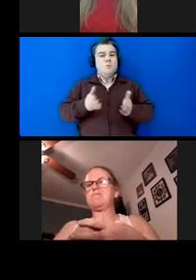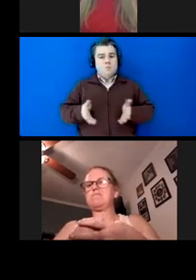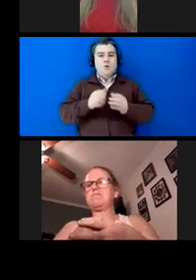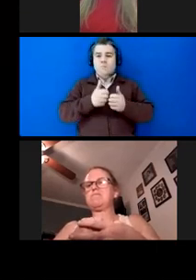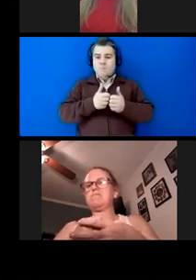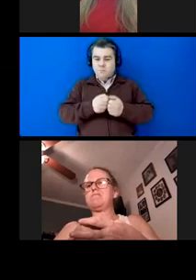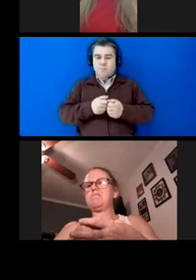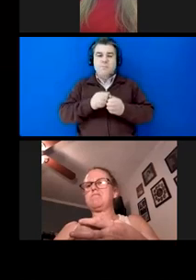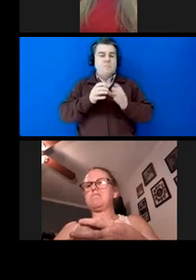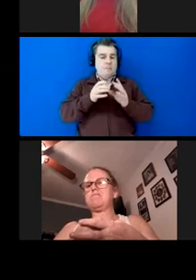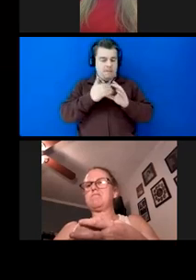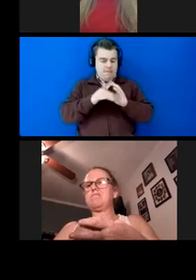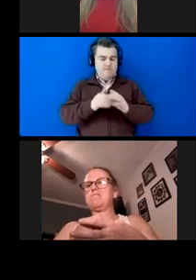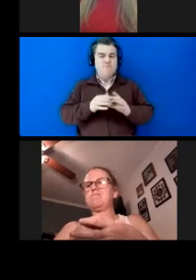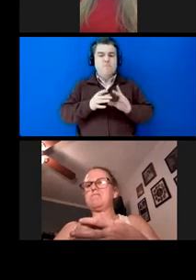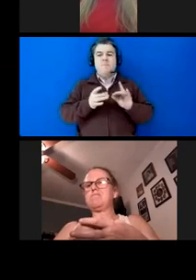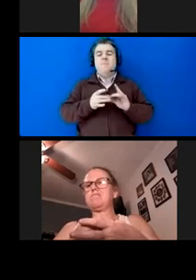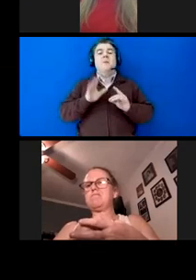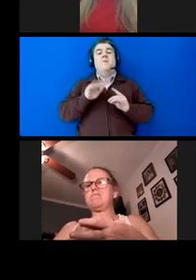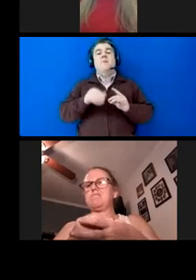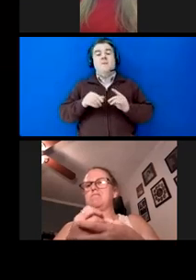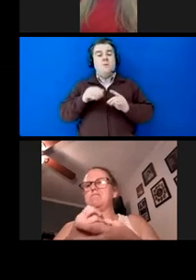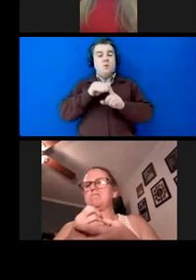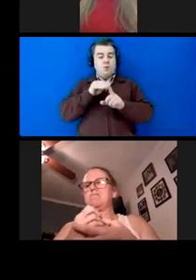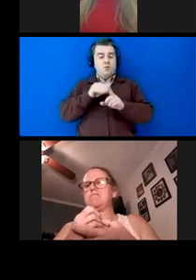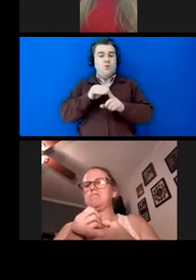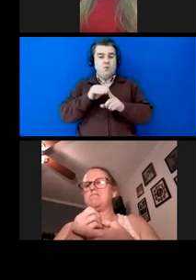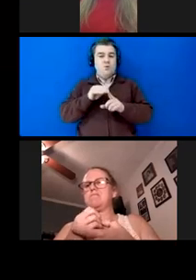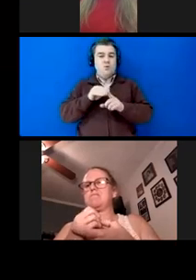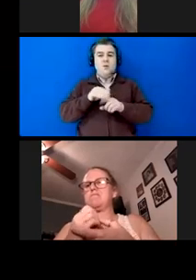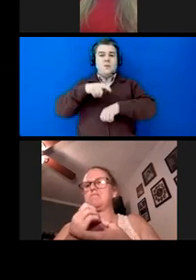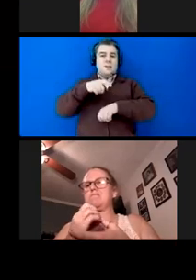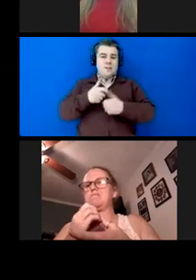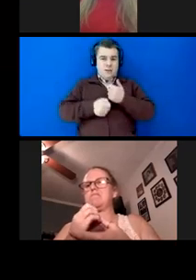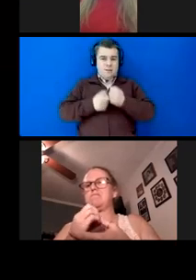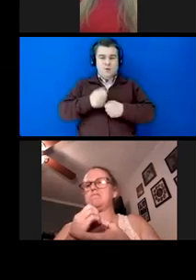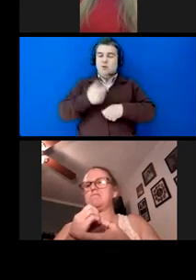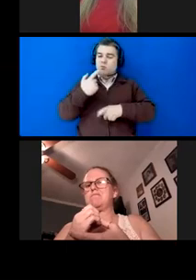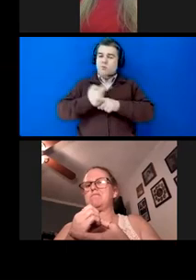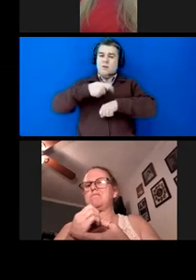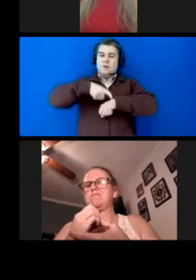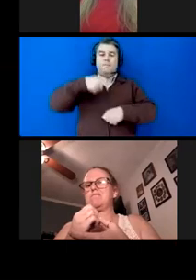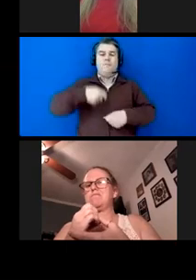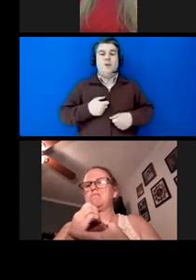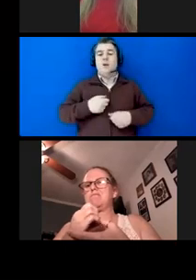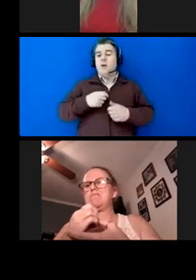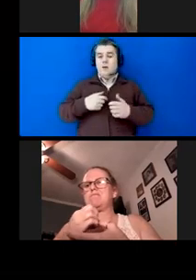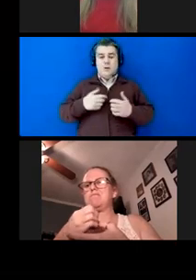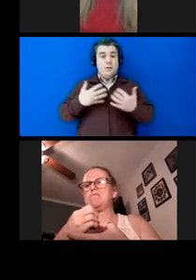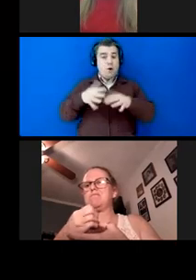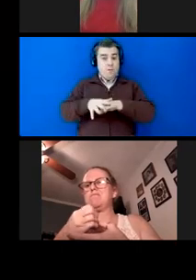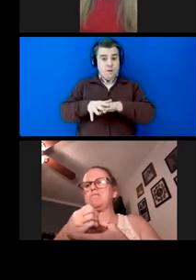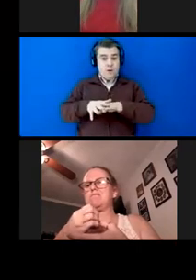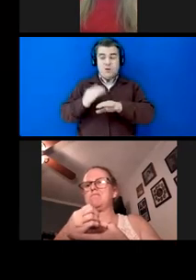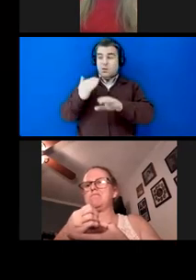come to your app and send the appropriate text message at the appropriate time. The combination of these two is extremely